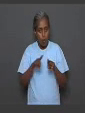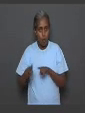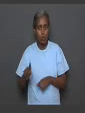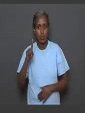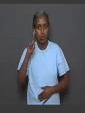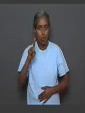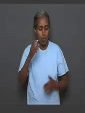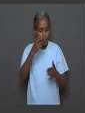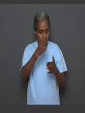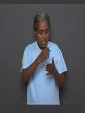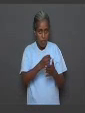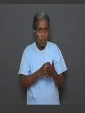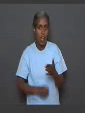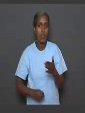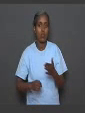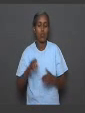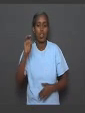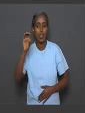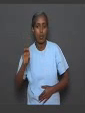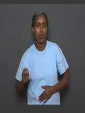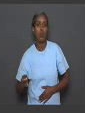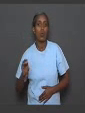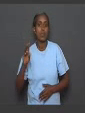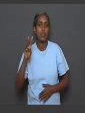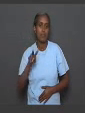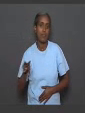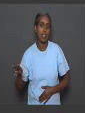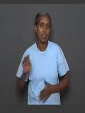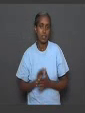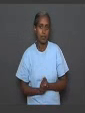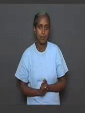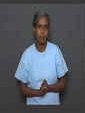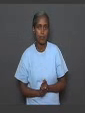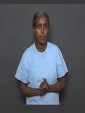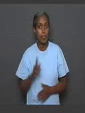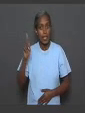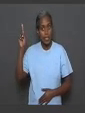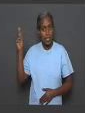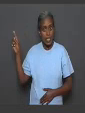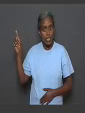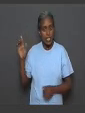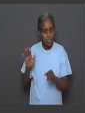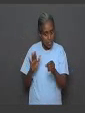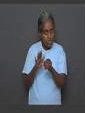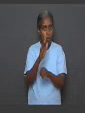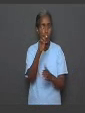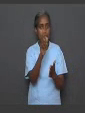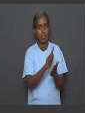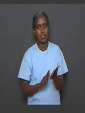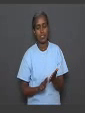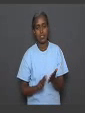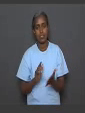is also one of the values of the column vector. Here is the